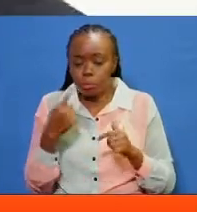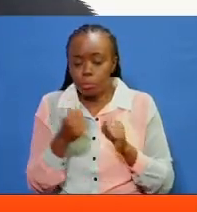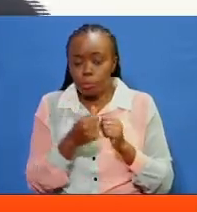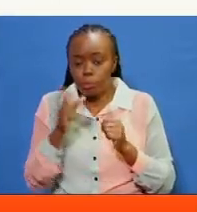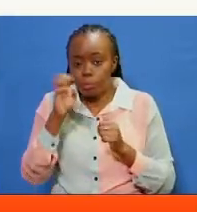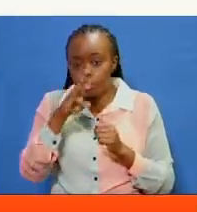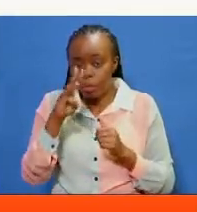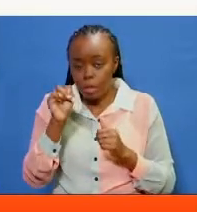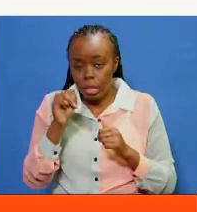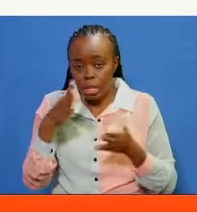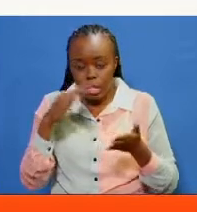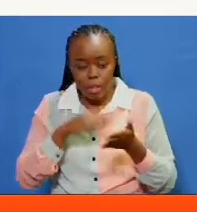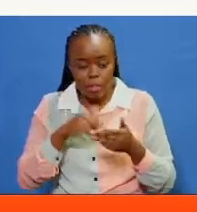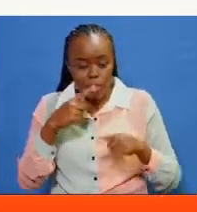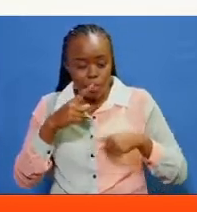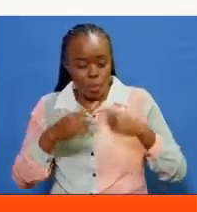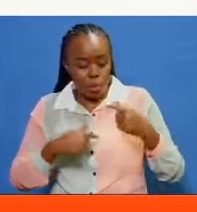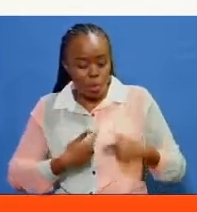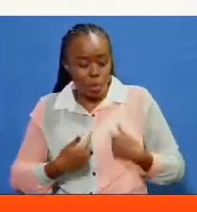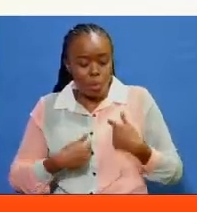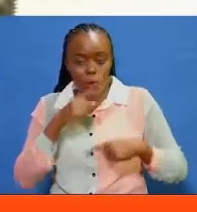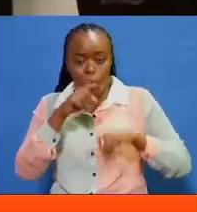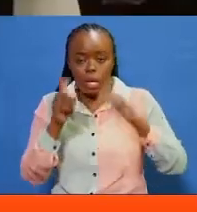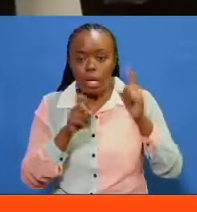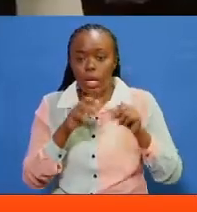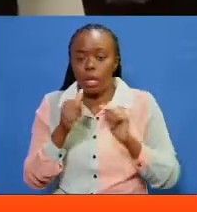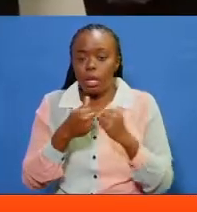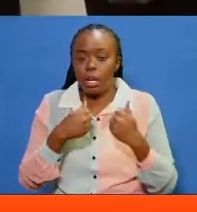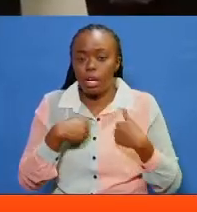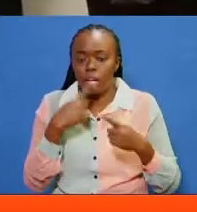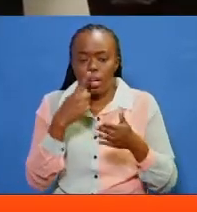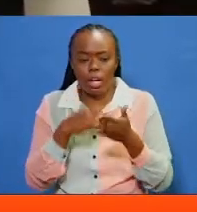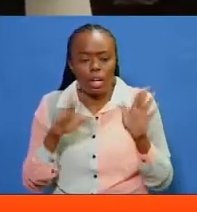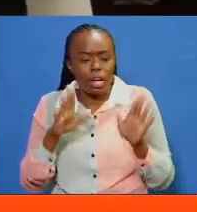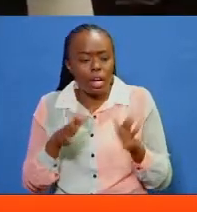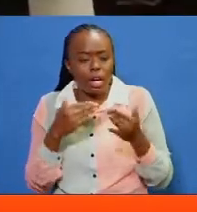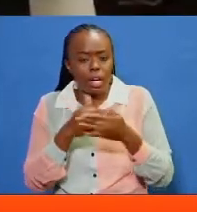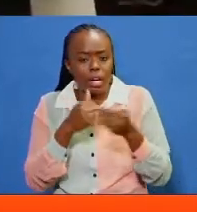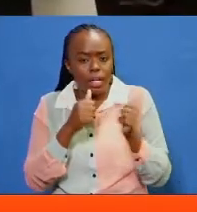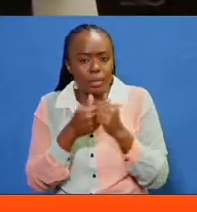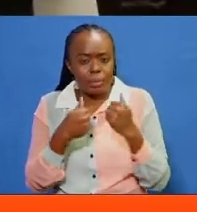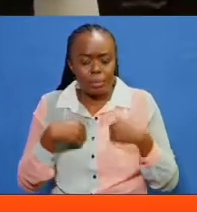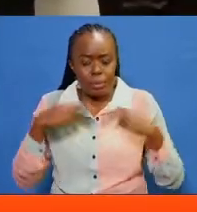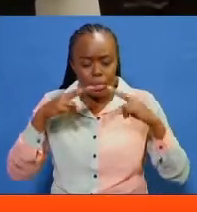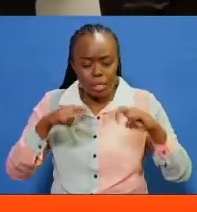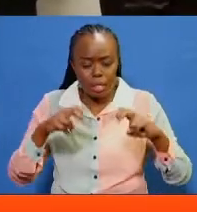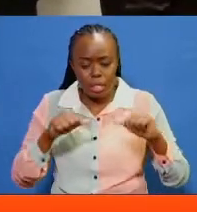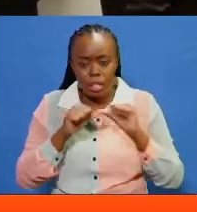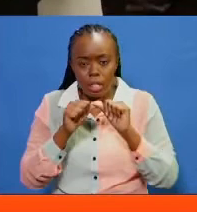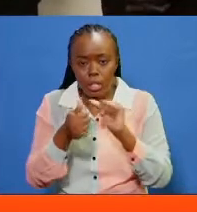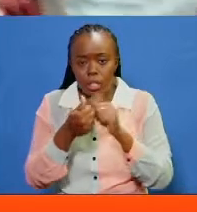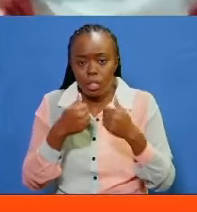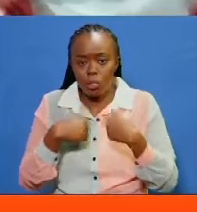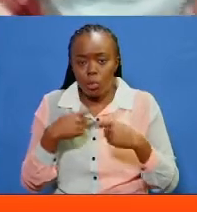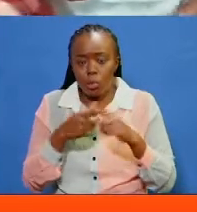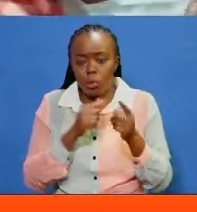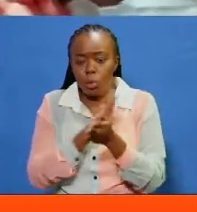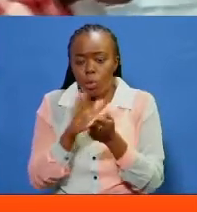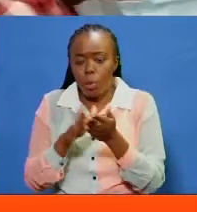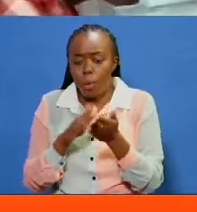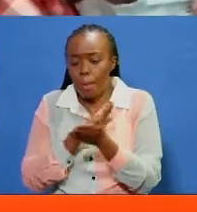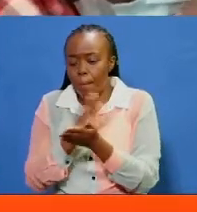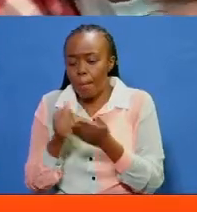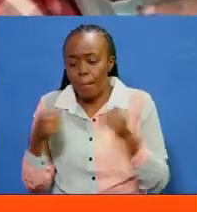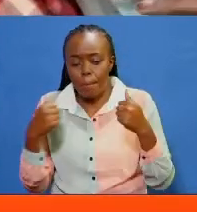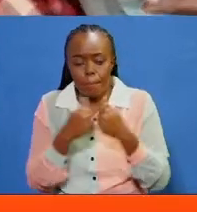Olemongai find himself with questions to answer over the brutal killings after forensic investigations placed him at the scene of the